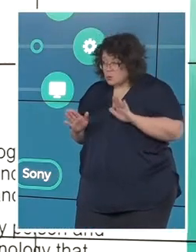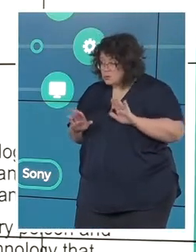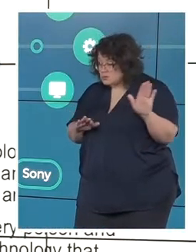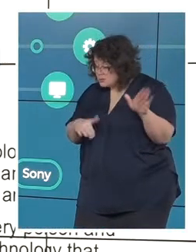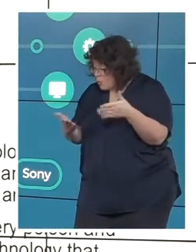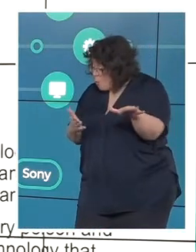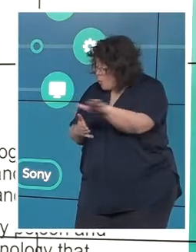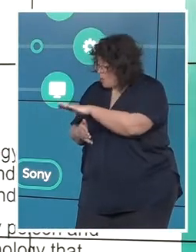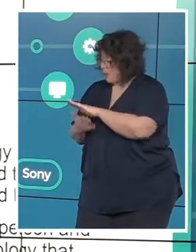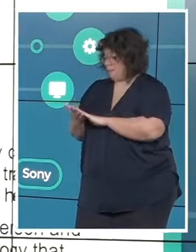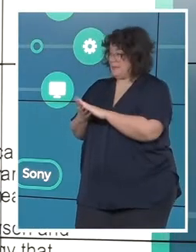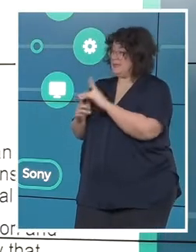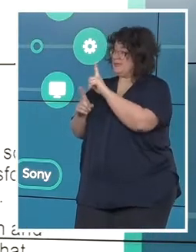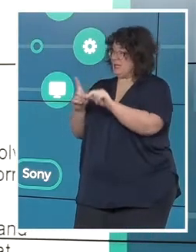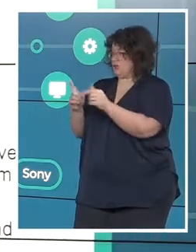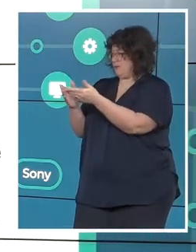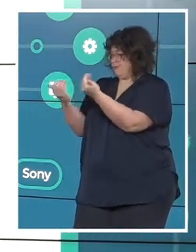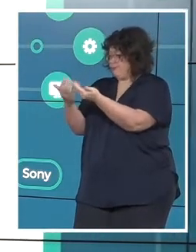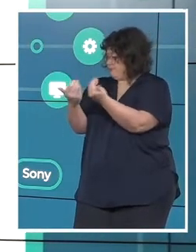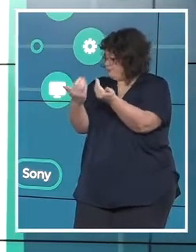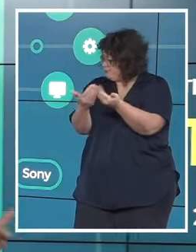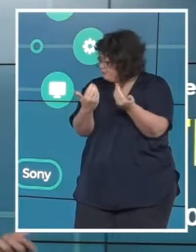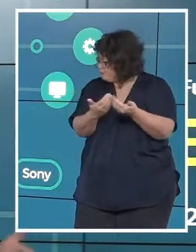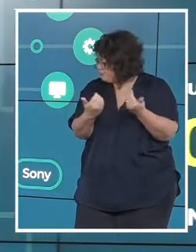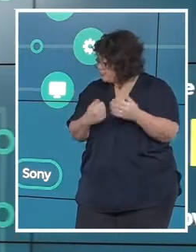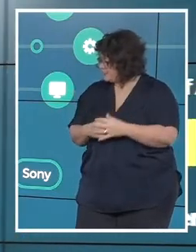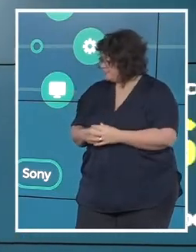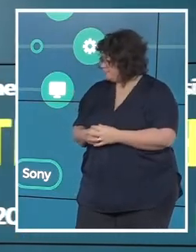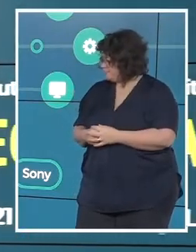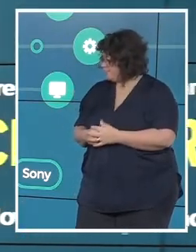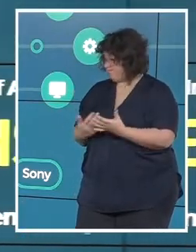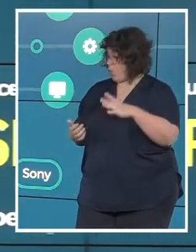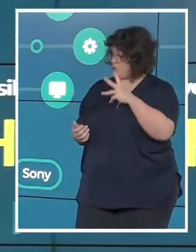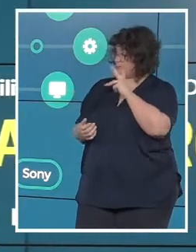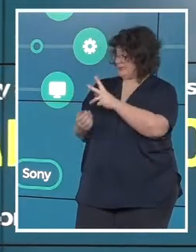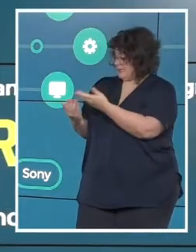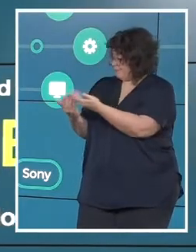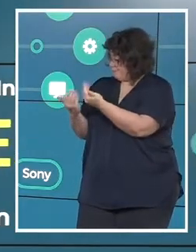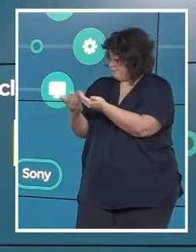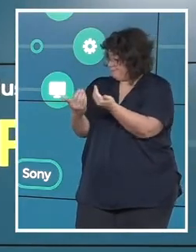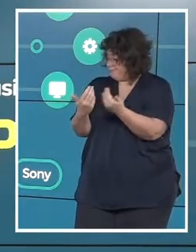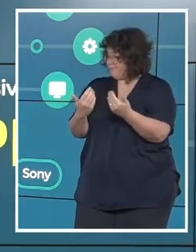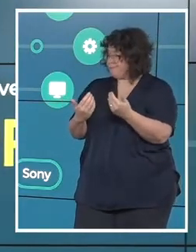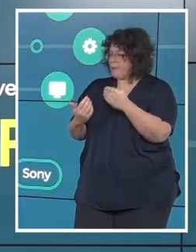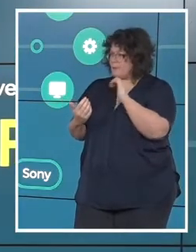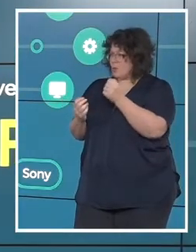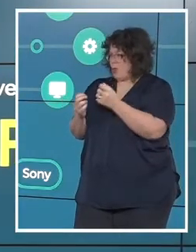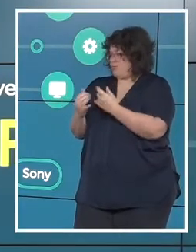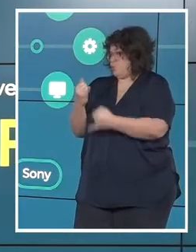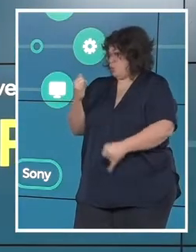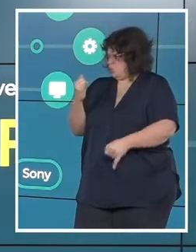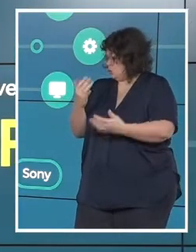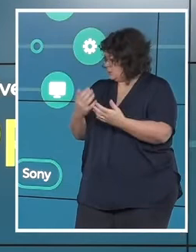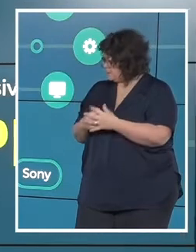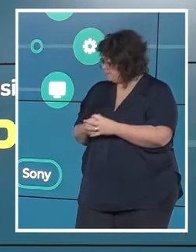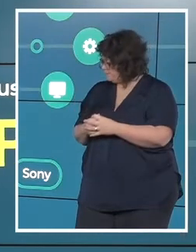expanding. The second area that people really have to think about is, how do they move technology to the back? How do they make